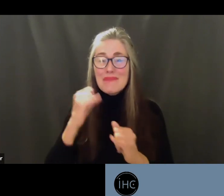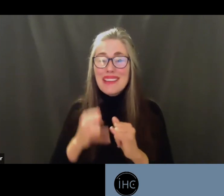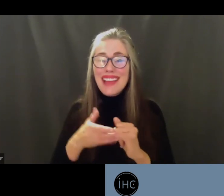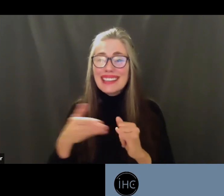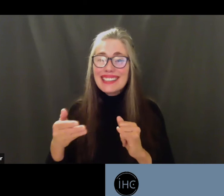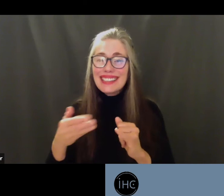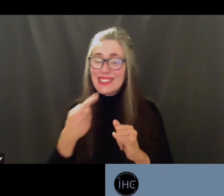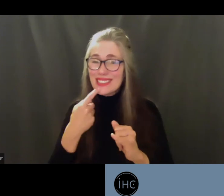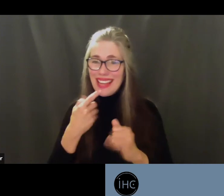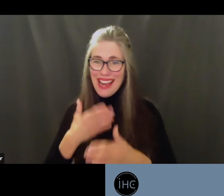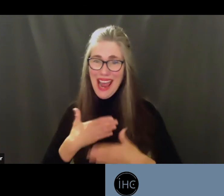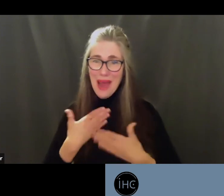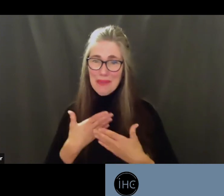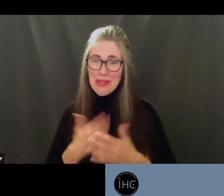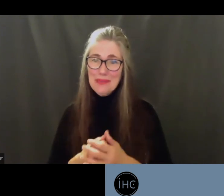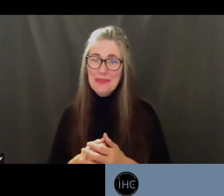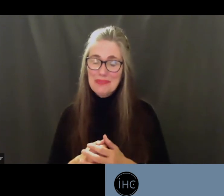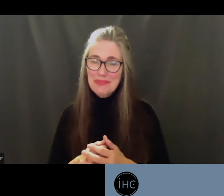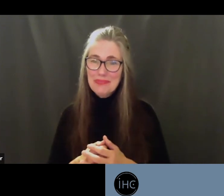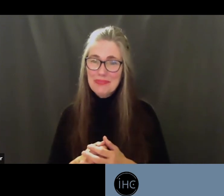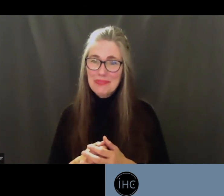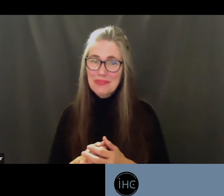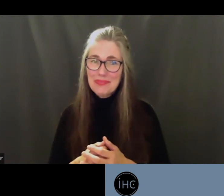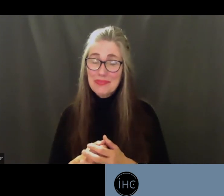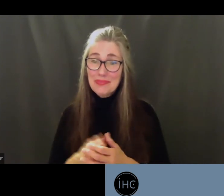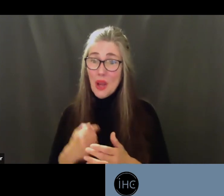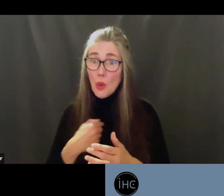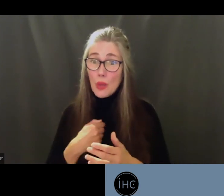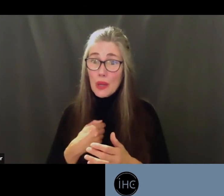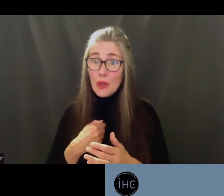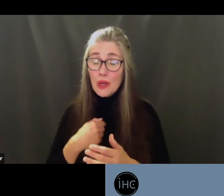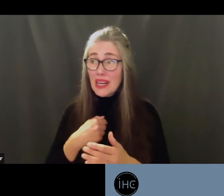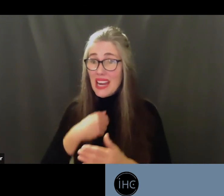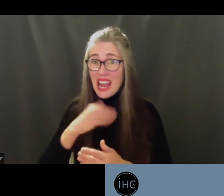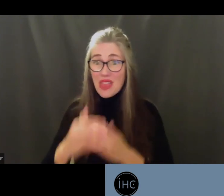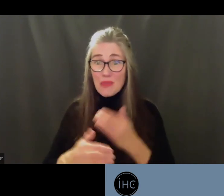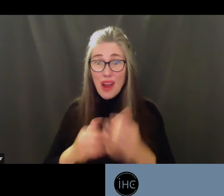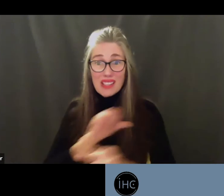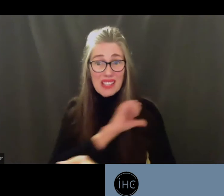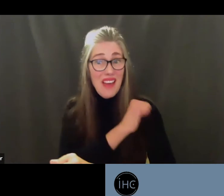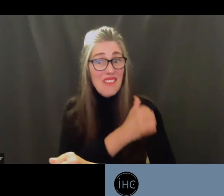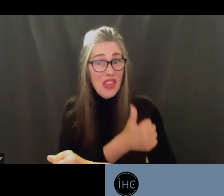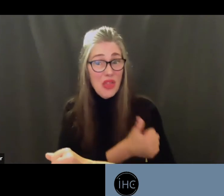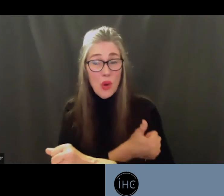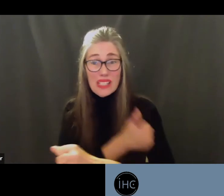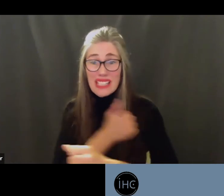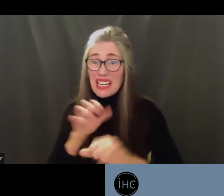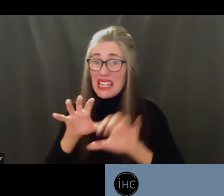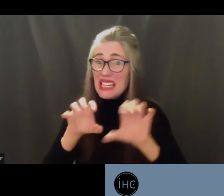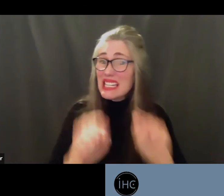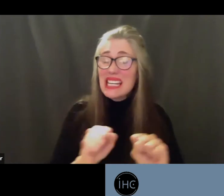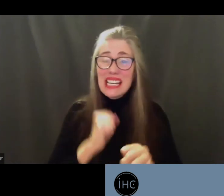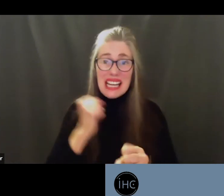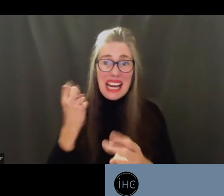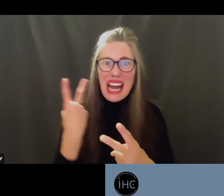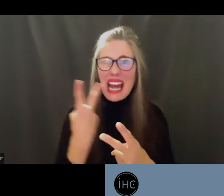rare. We were in the middle of a process of authoritarian capture. And had he been reelected, would have